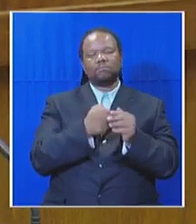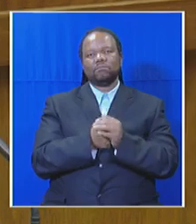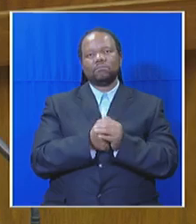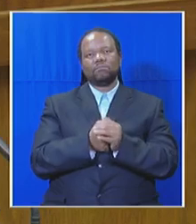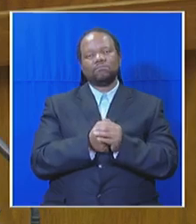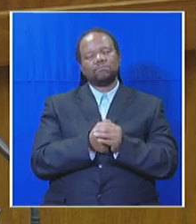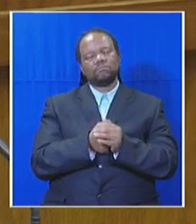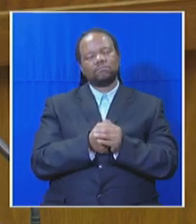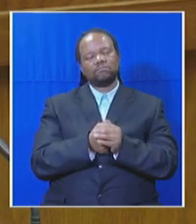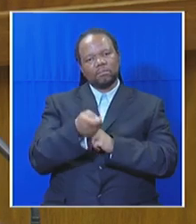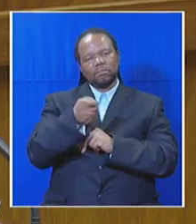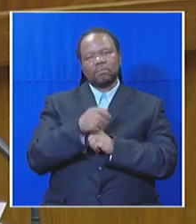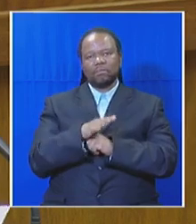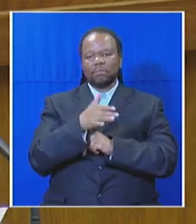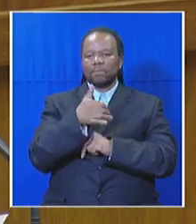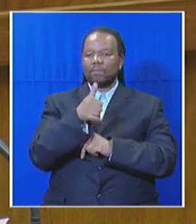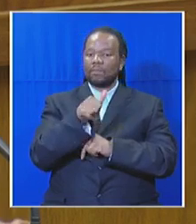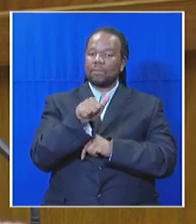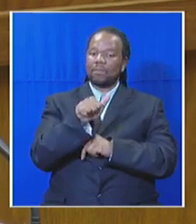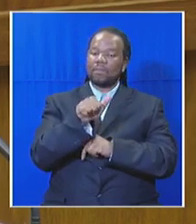Honorable Speaker, summit